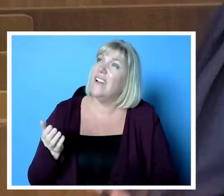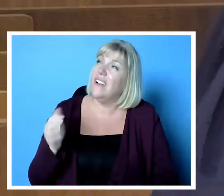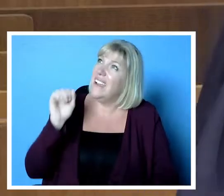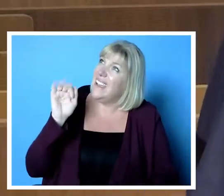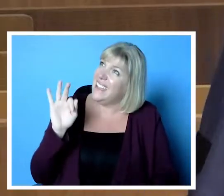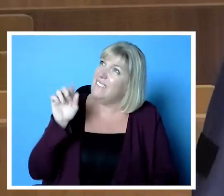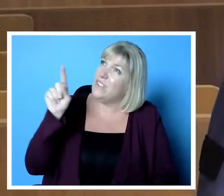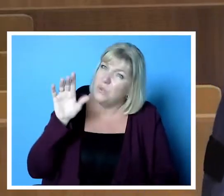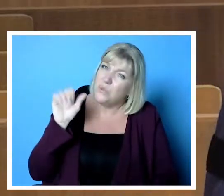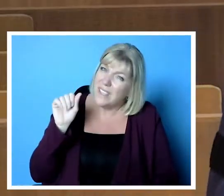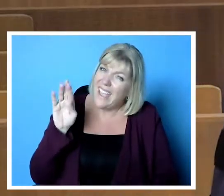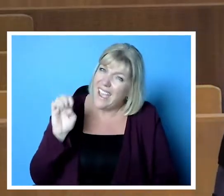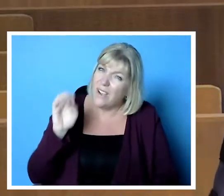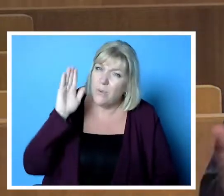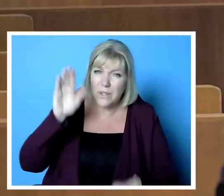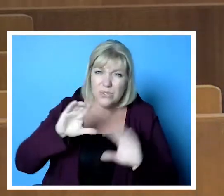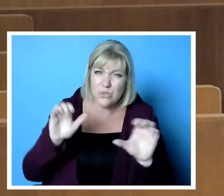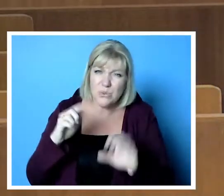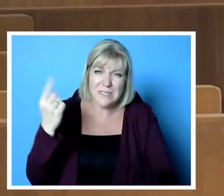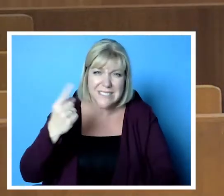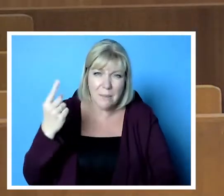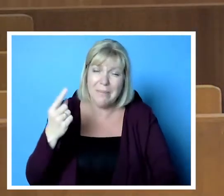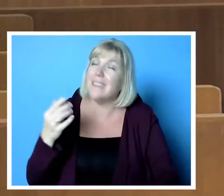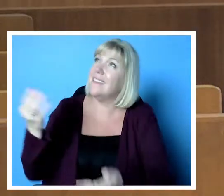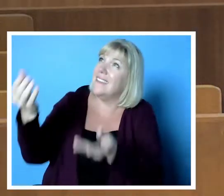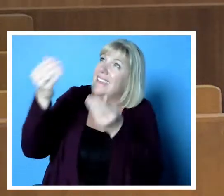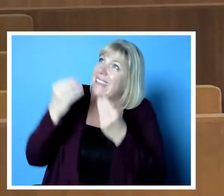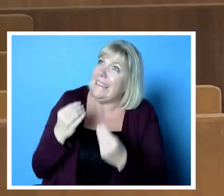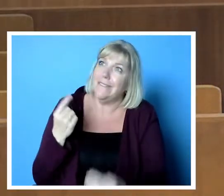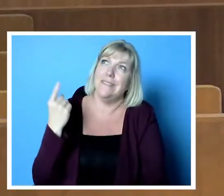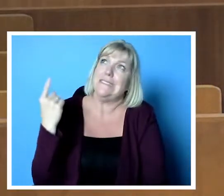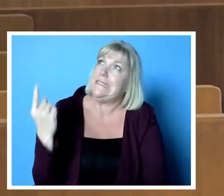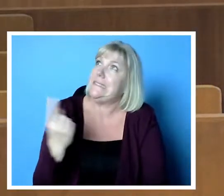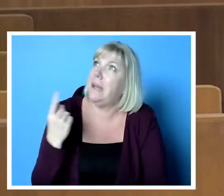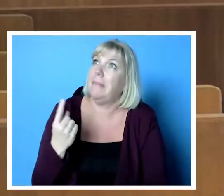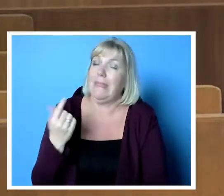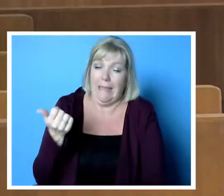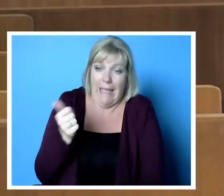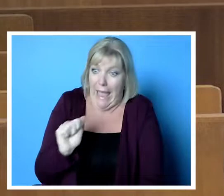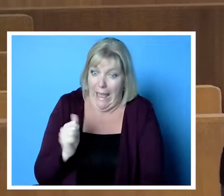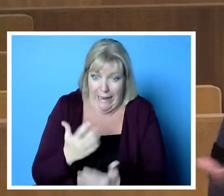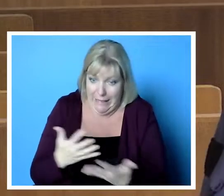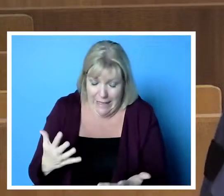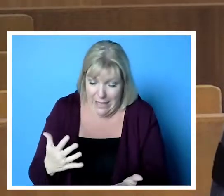to do something about it? Can you give me something, anything, to reassure me